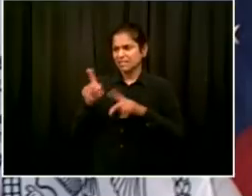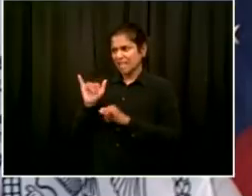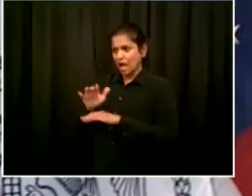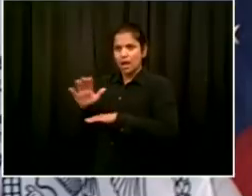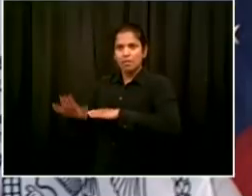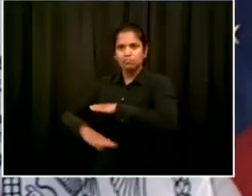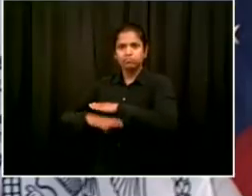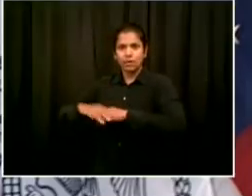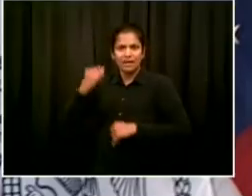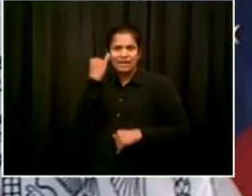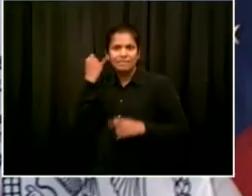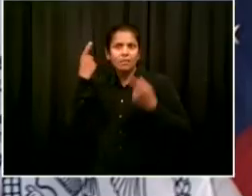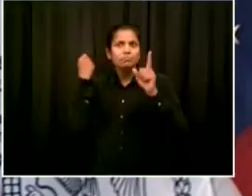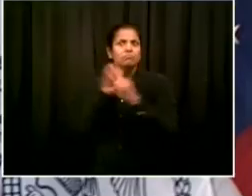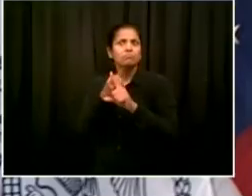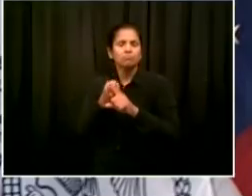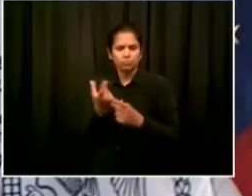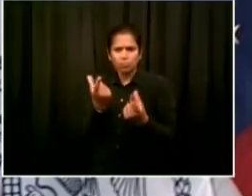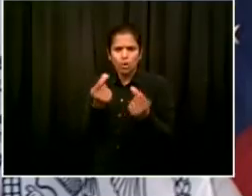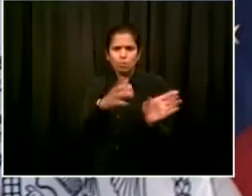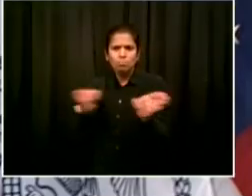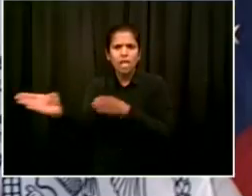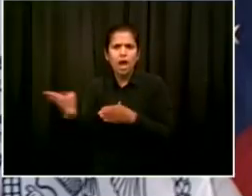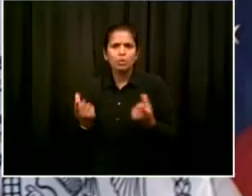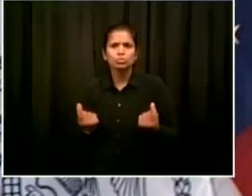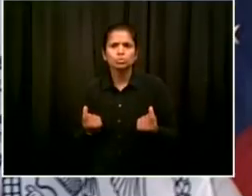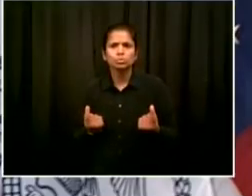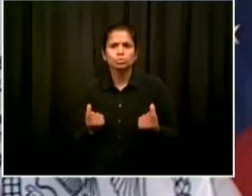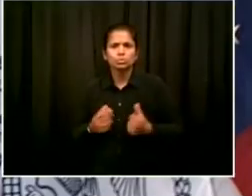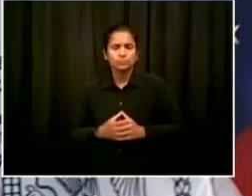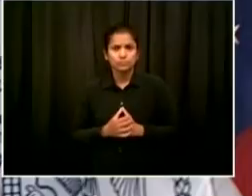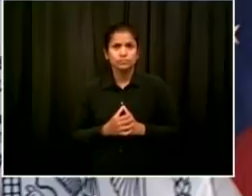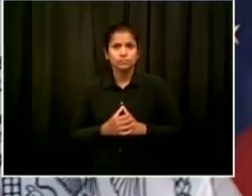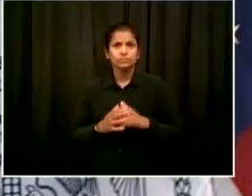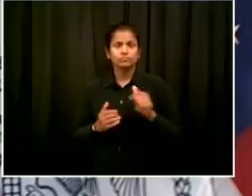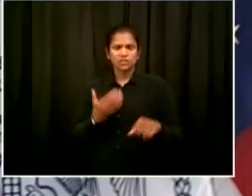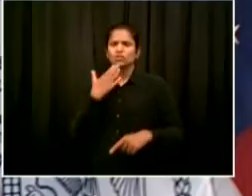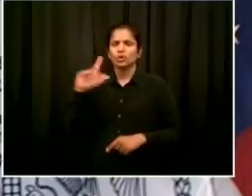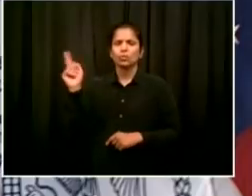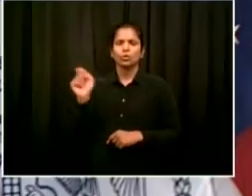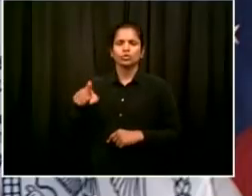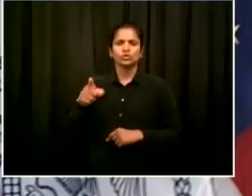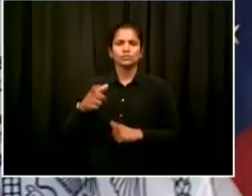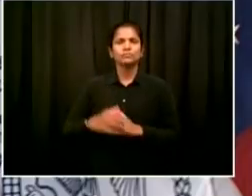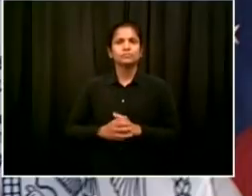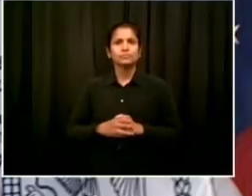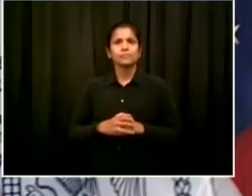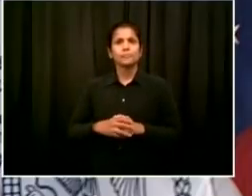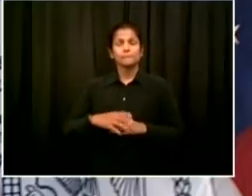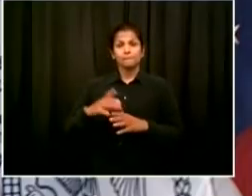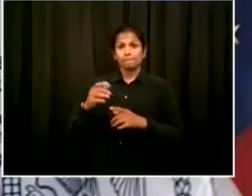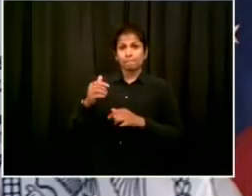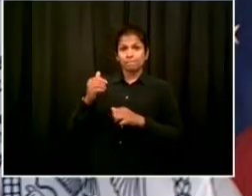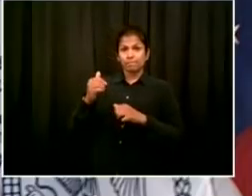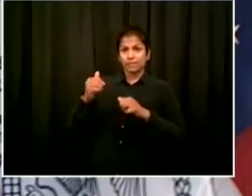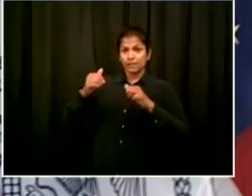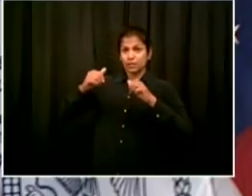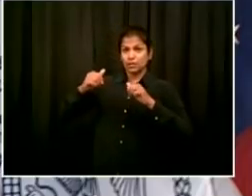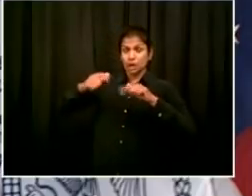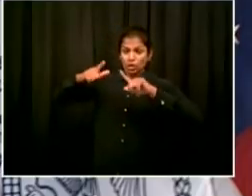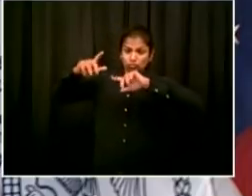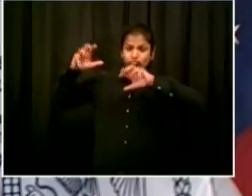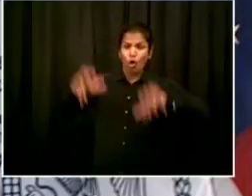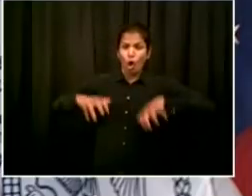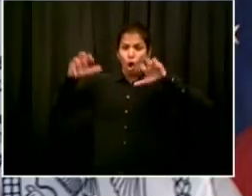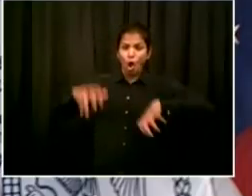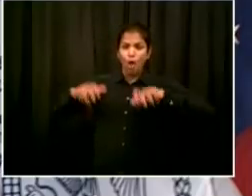different. And we also know some things are eternal. Of all the parts of this city, one of the places that is